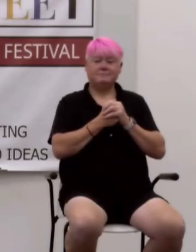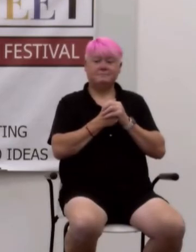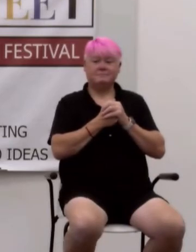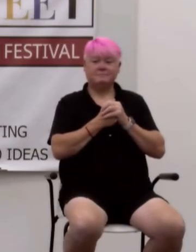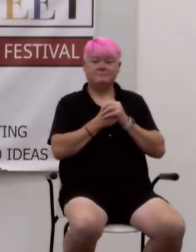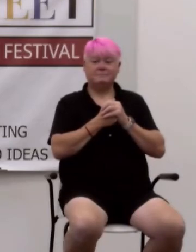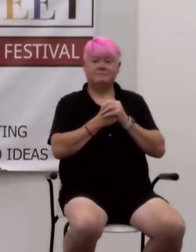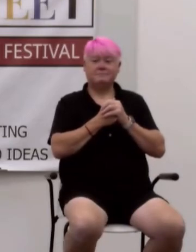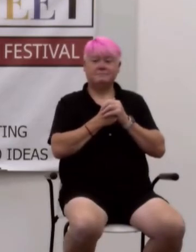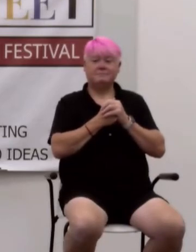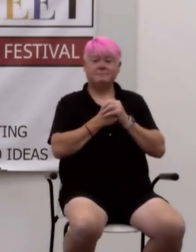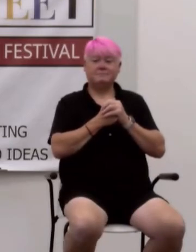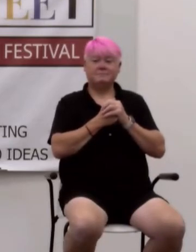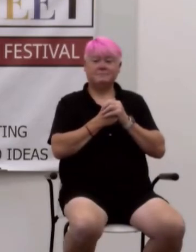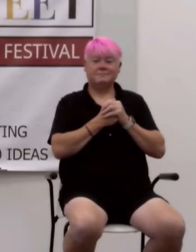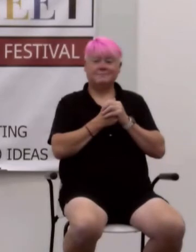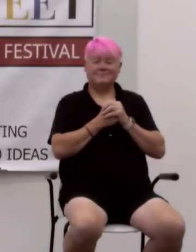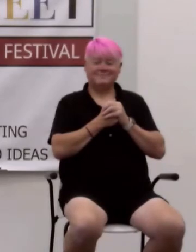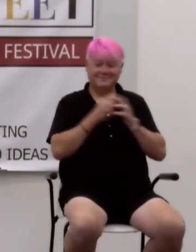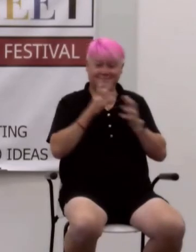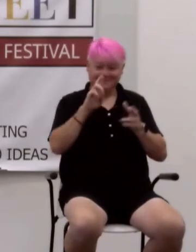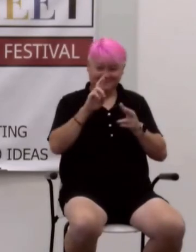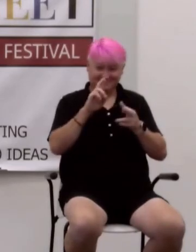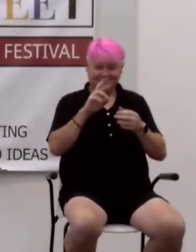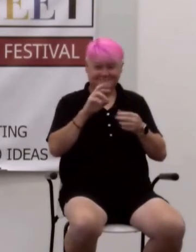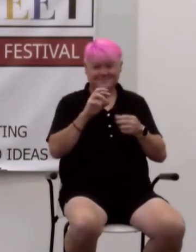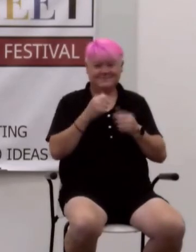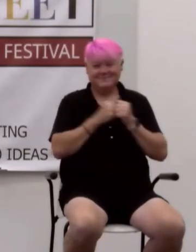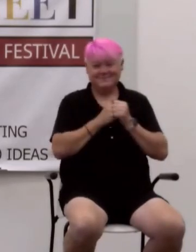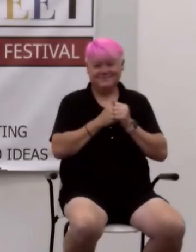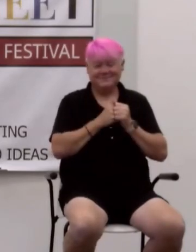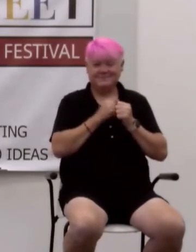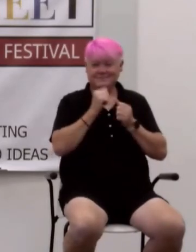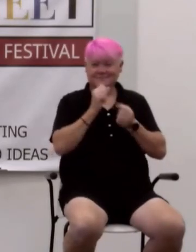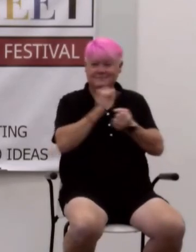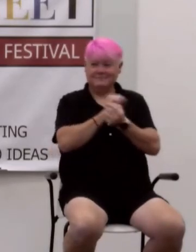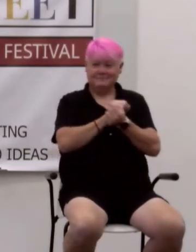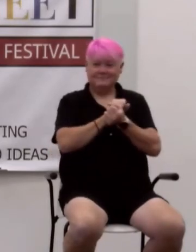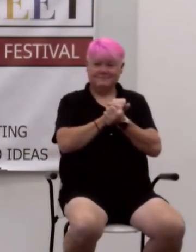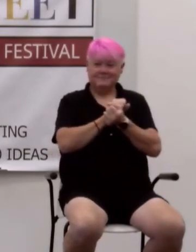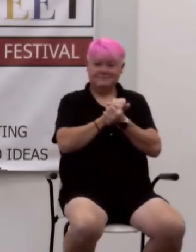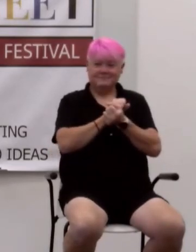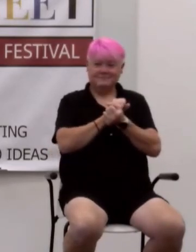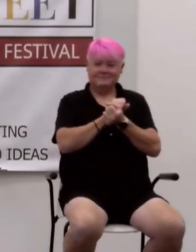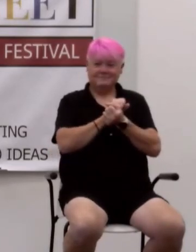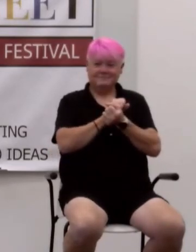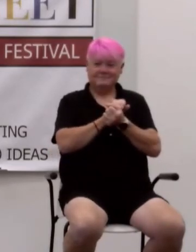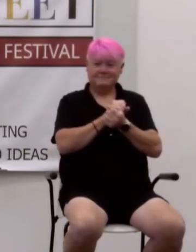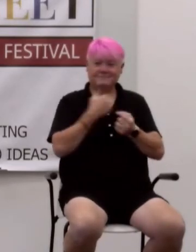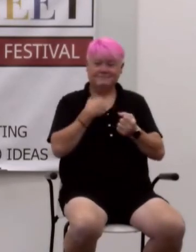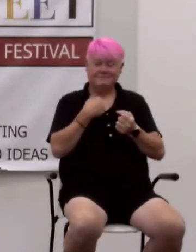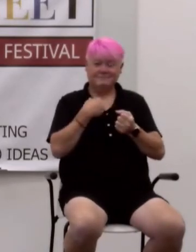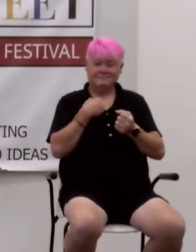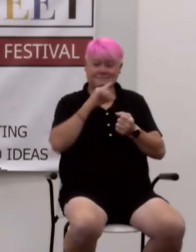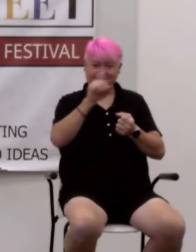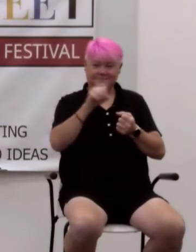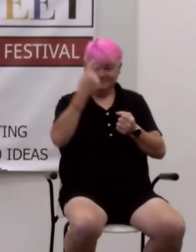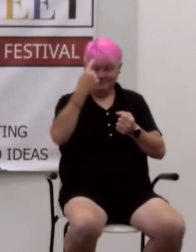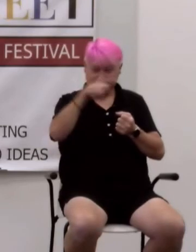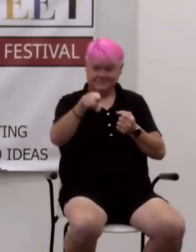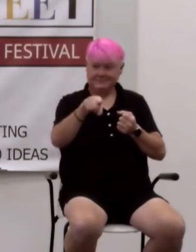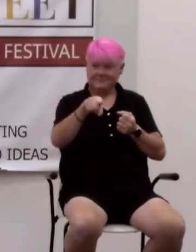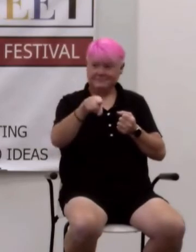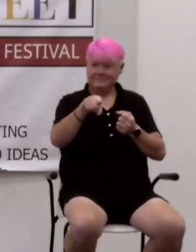well, cross your fingers. Okay. I don't see any more questions here, but I have a question for you. Sure. No, it's